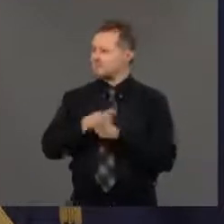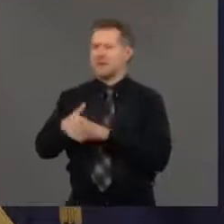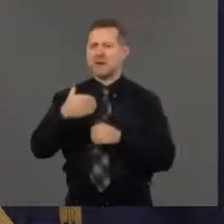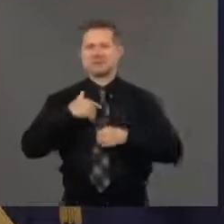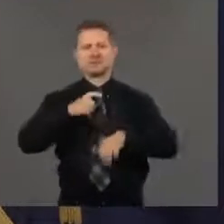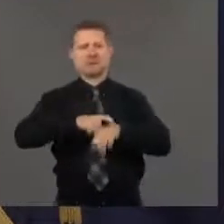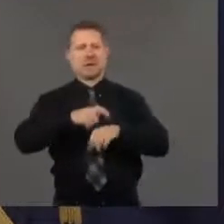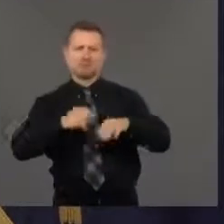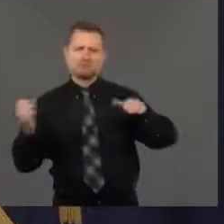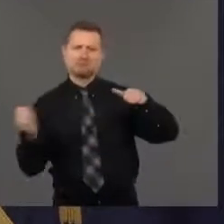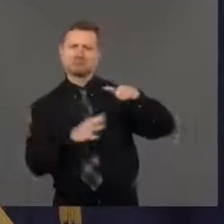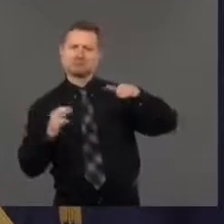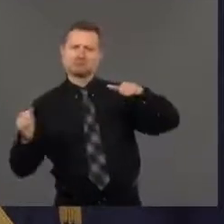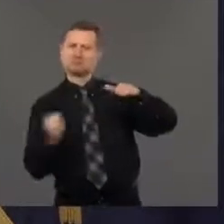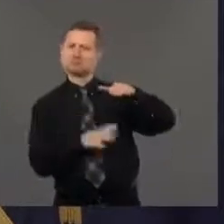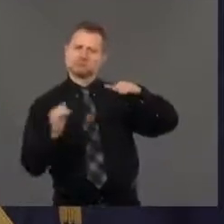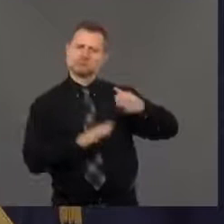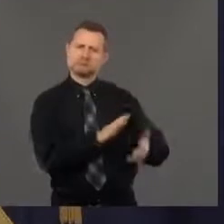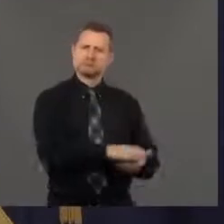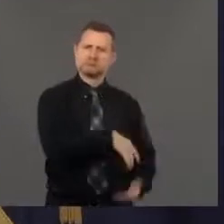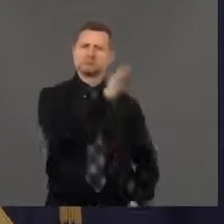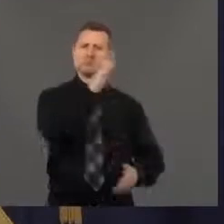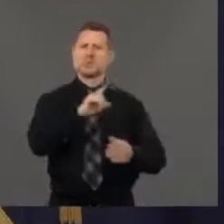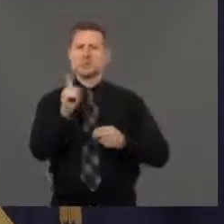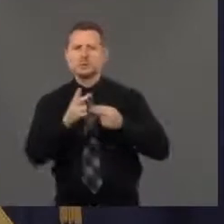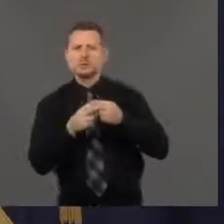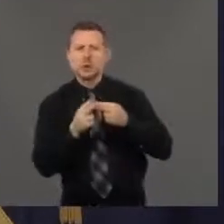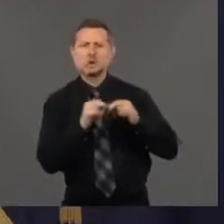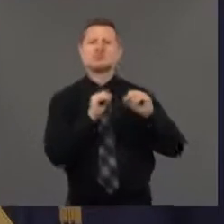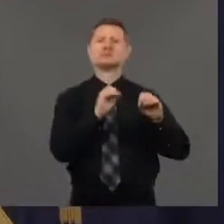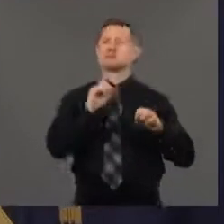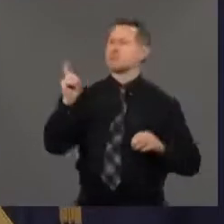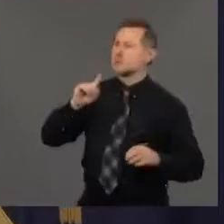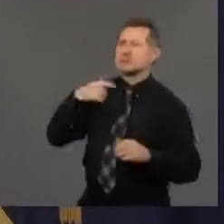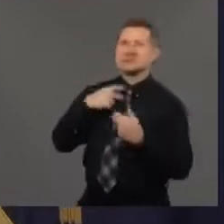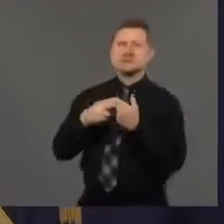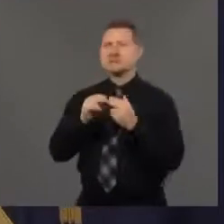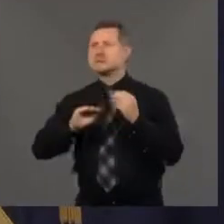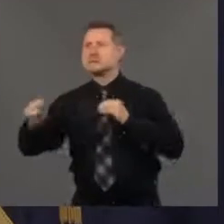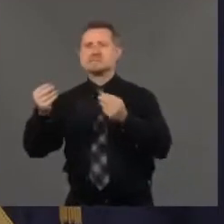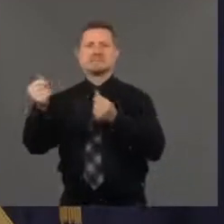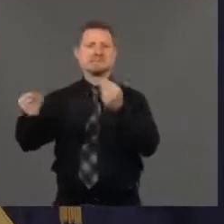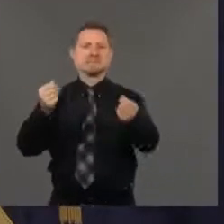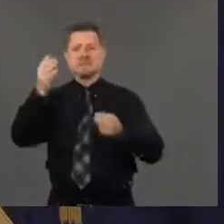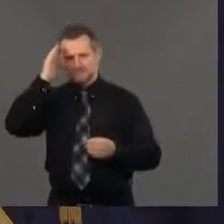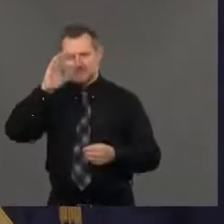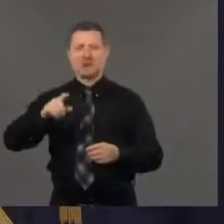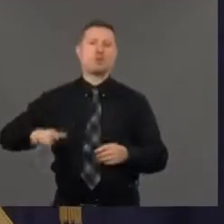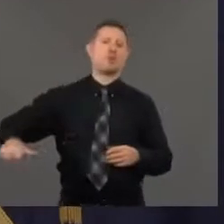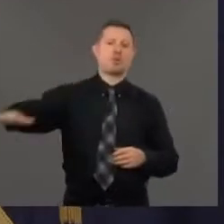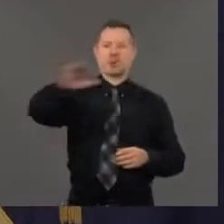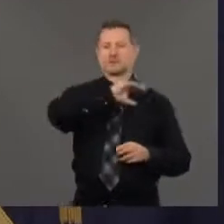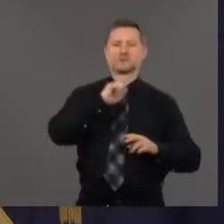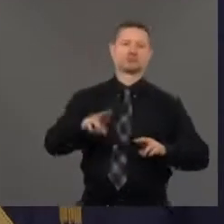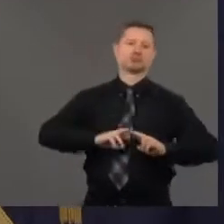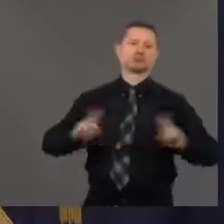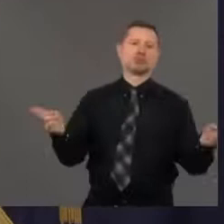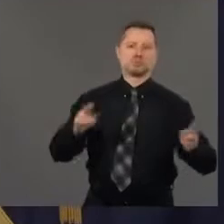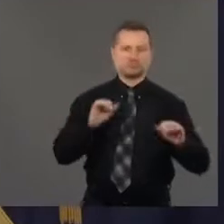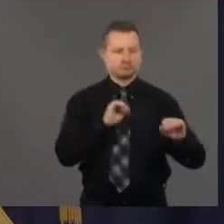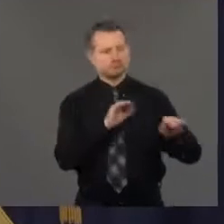There's a cash flow issue, storage issue, et cetera. But everybody has to have 90 days of